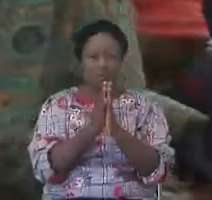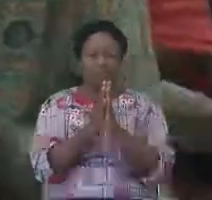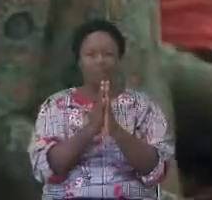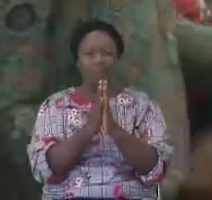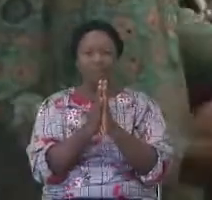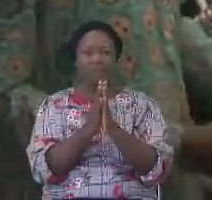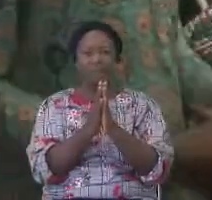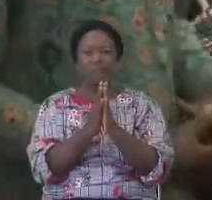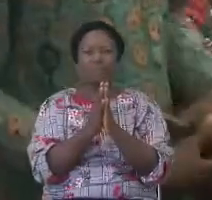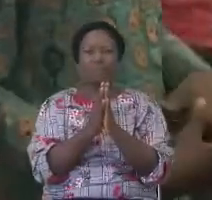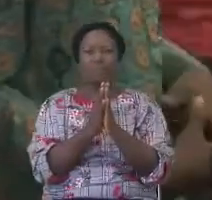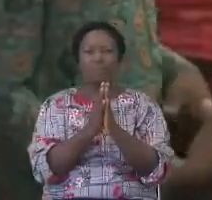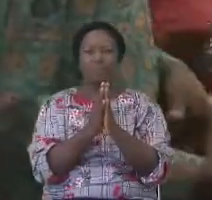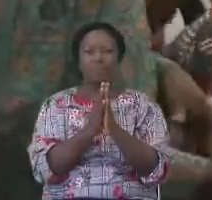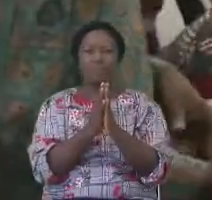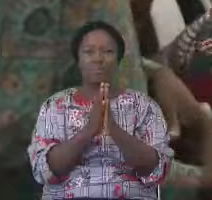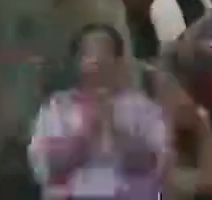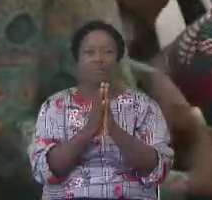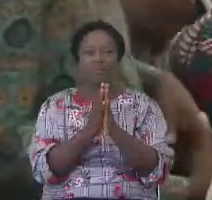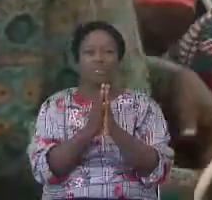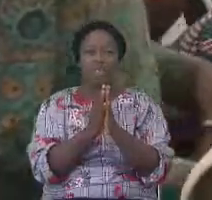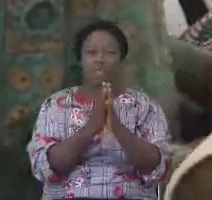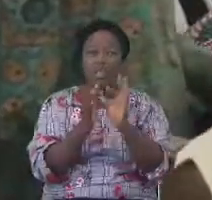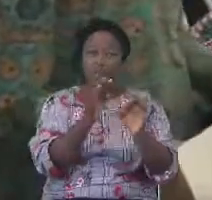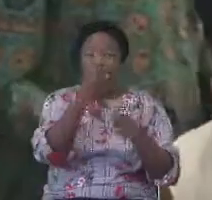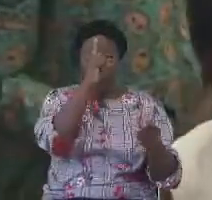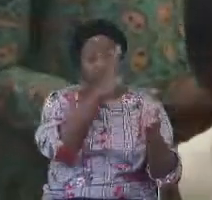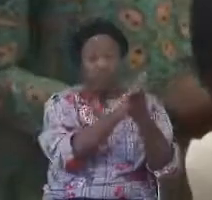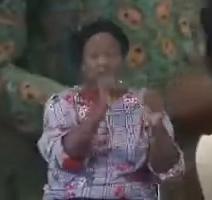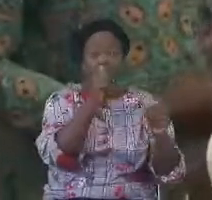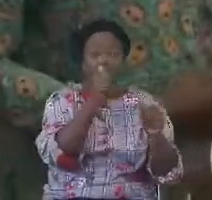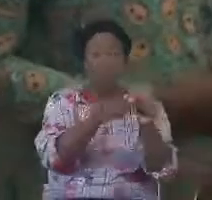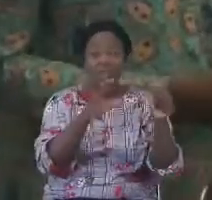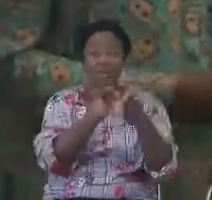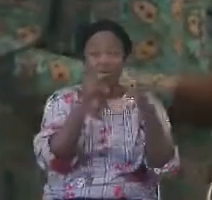in jesus name we pray